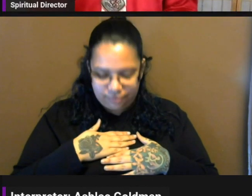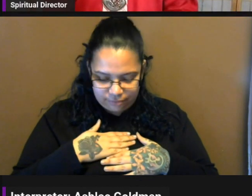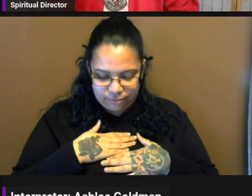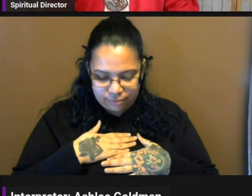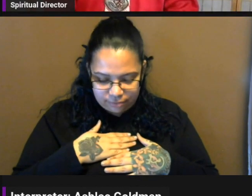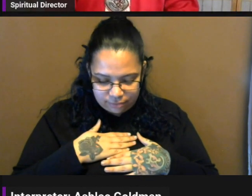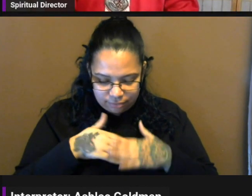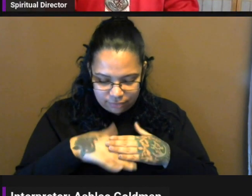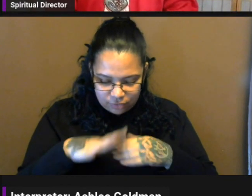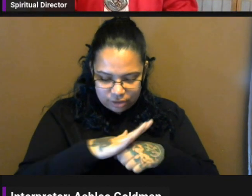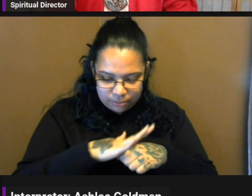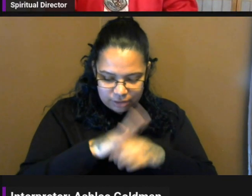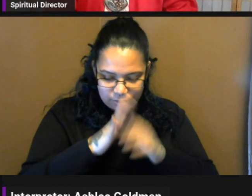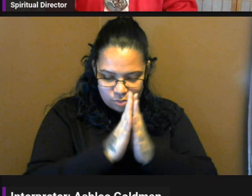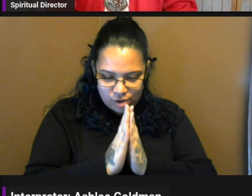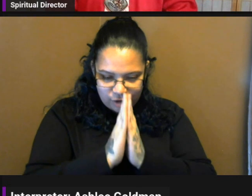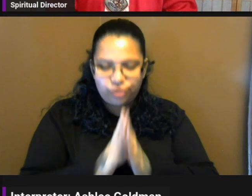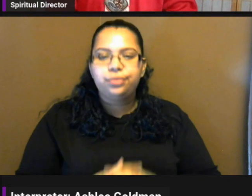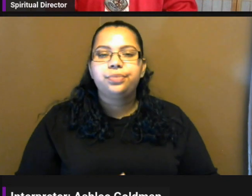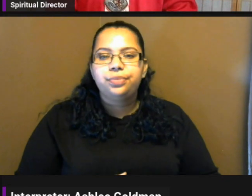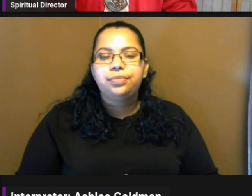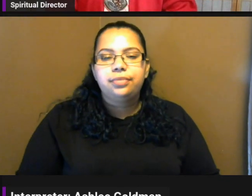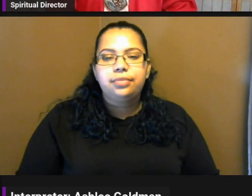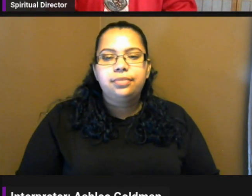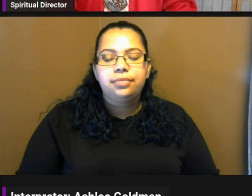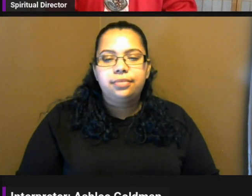And we enter into that space of prayer,